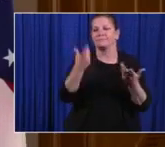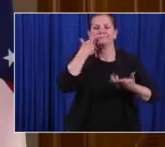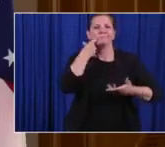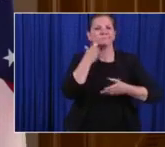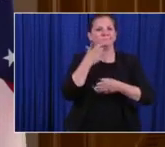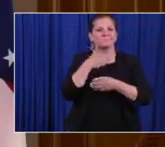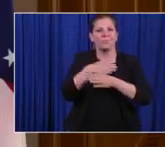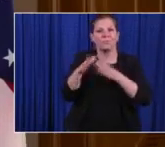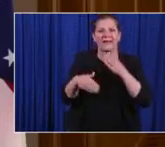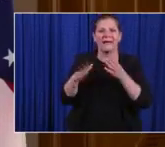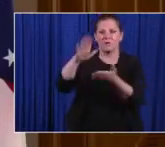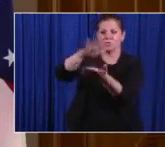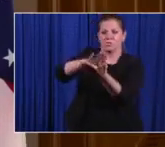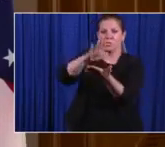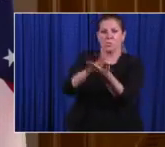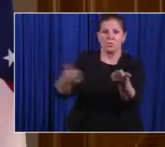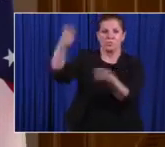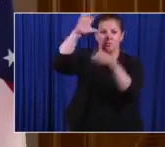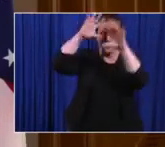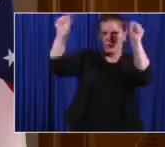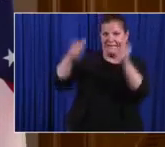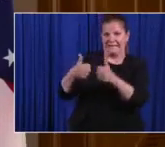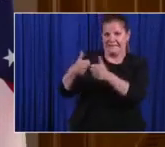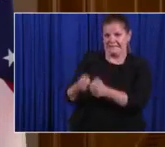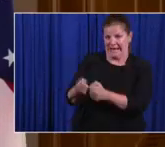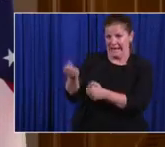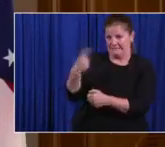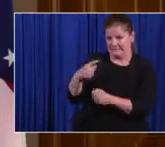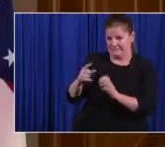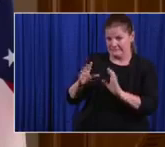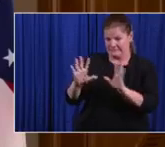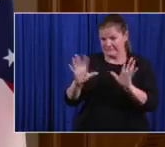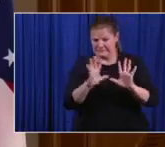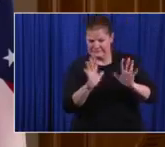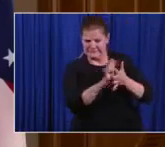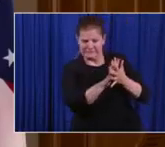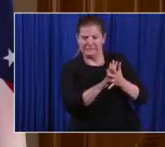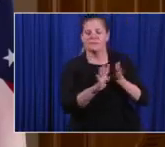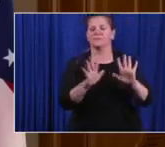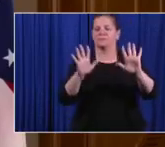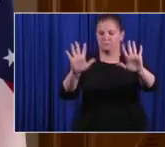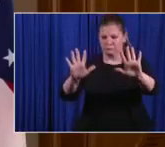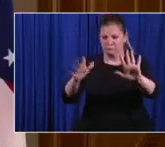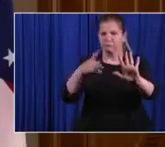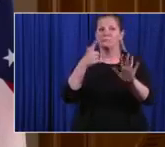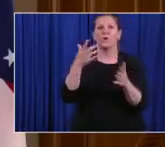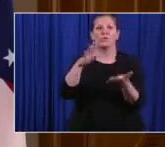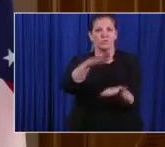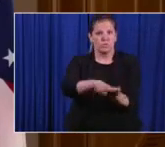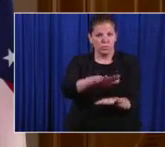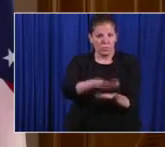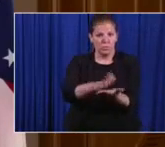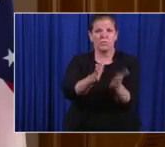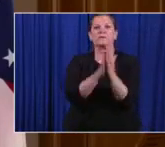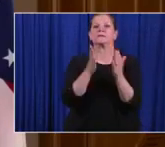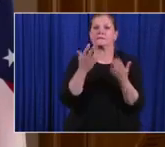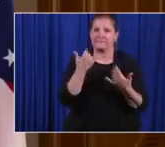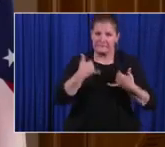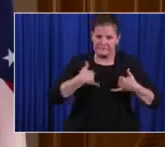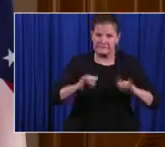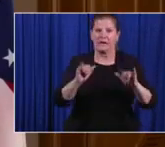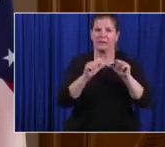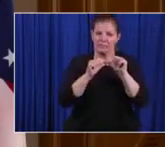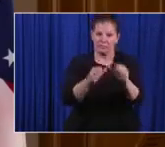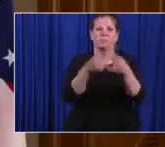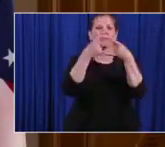want to be very clear. So we're asking the schools to continue to mask, continued as they have been doing.